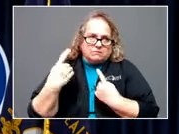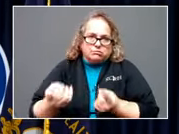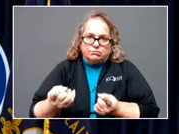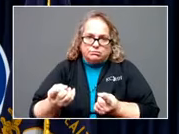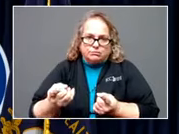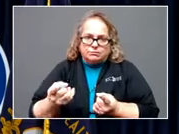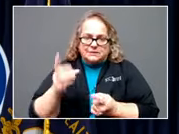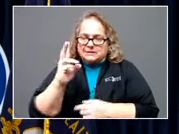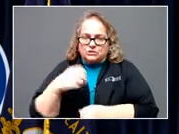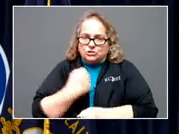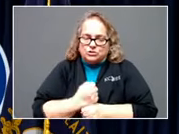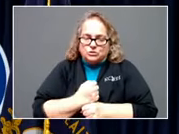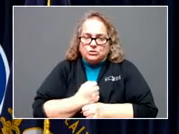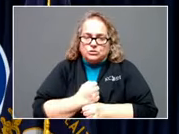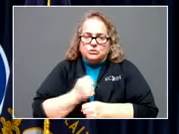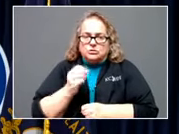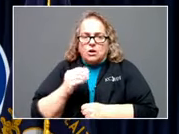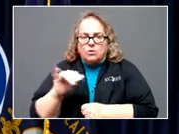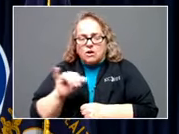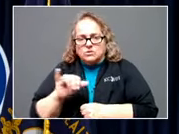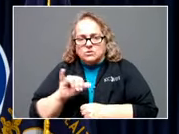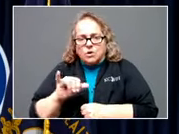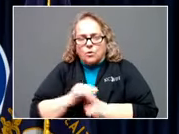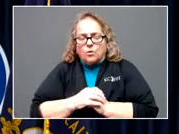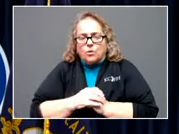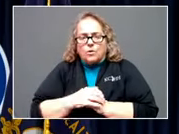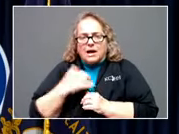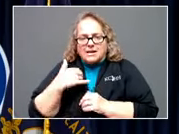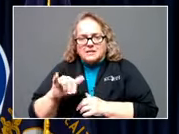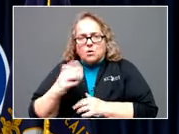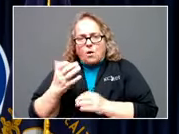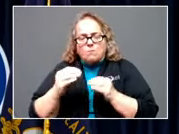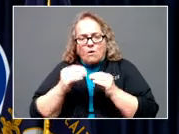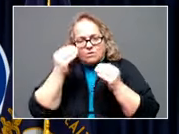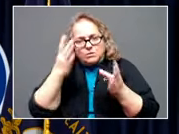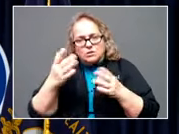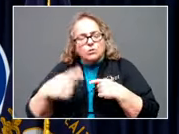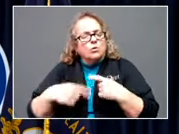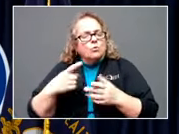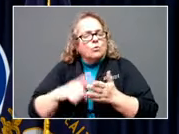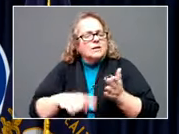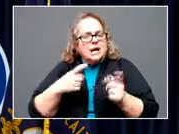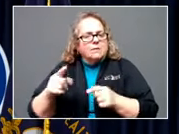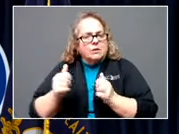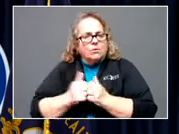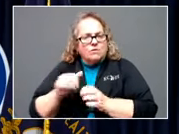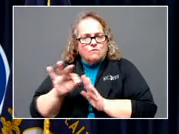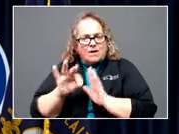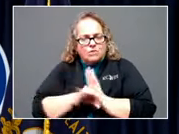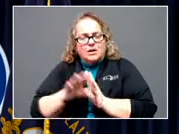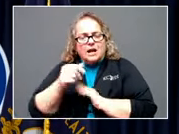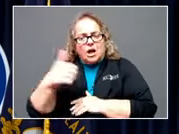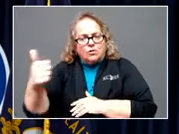years. Also, still want more information on what's been done to Frankfort and others. You know, at a time